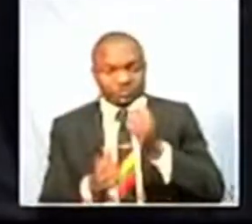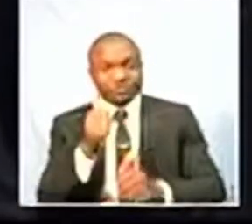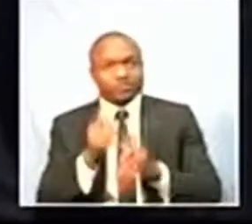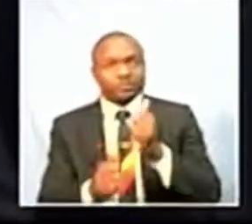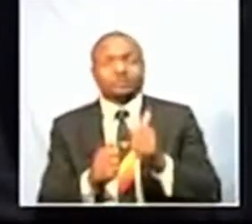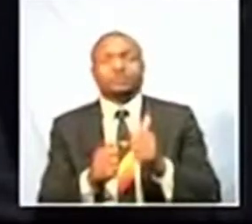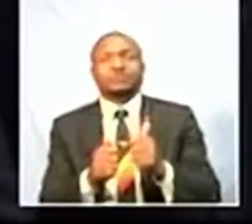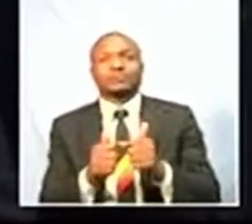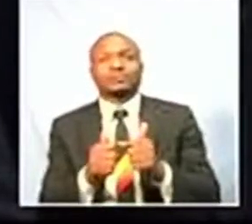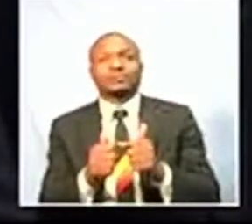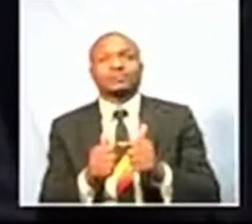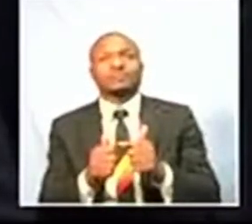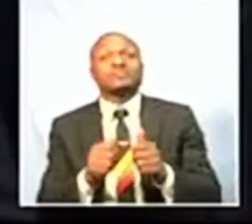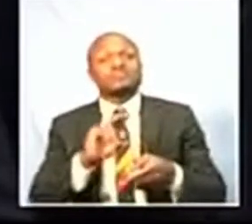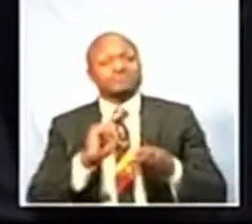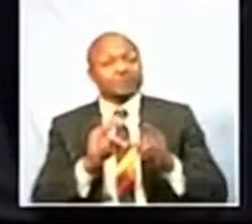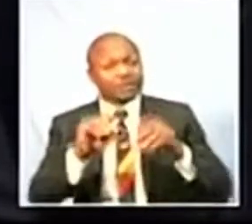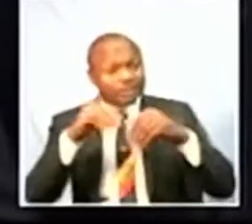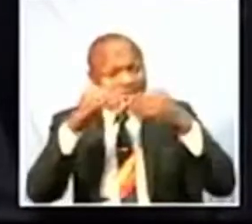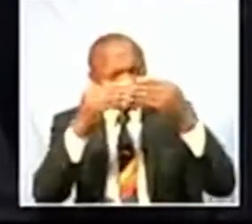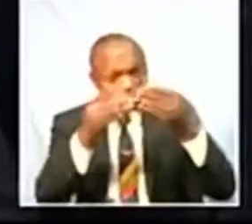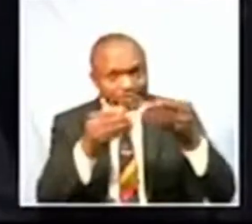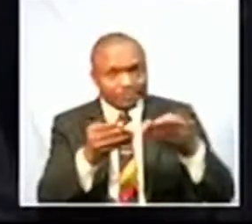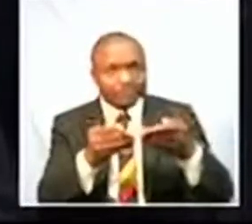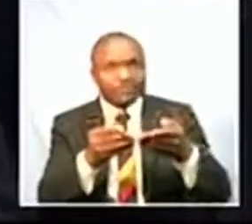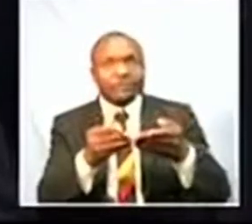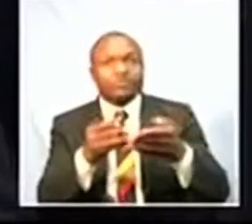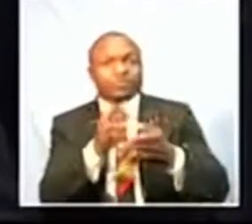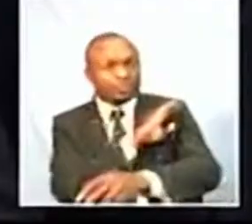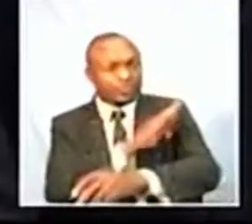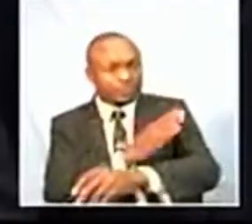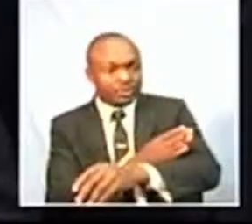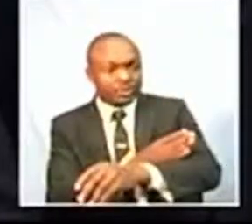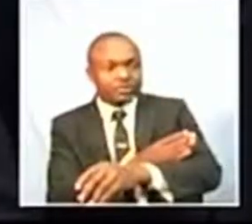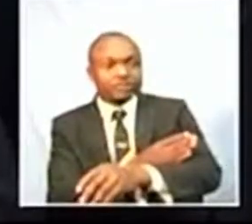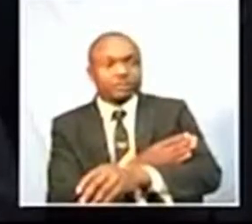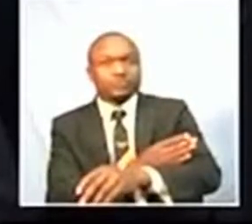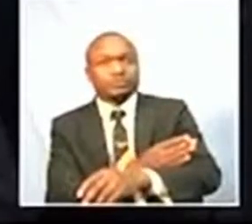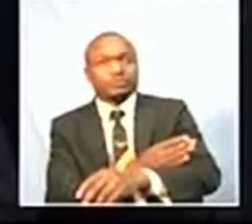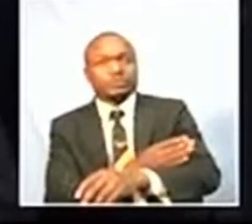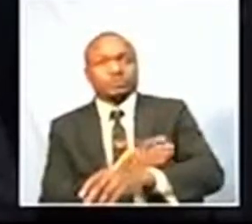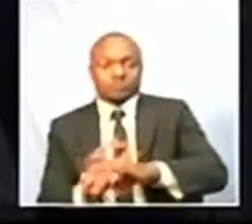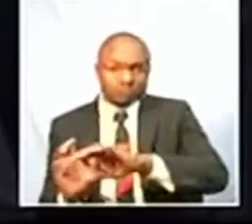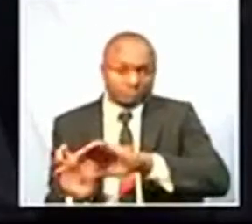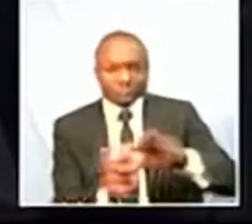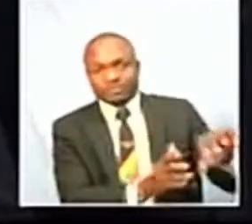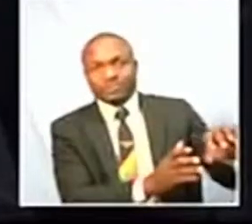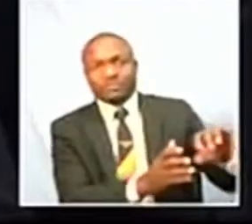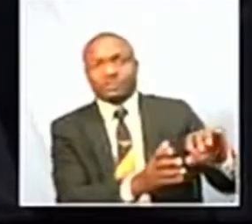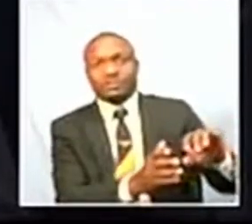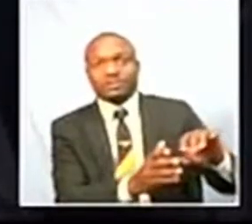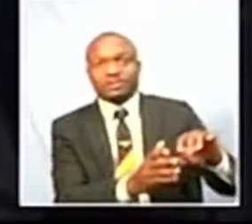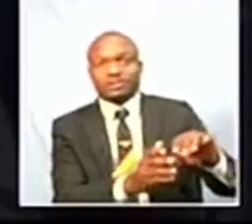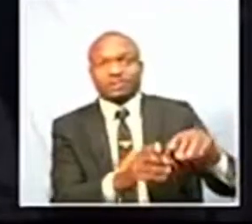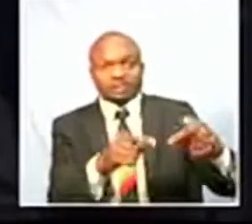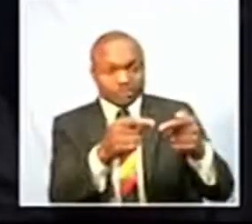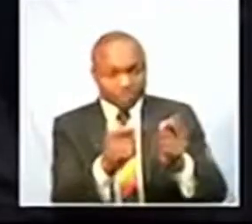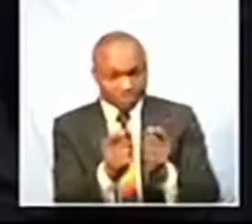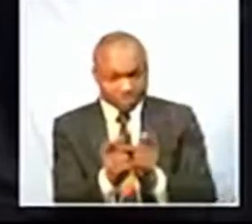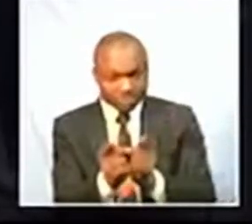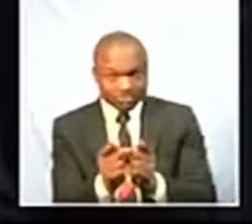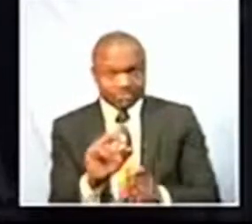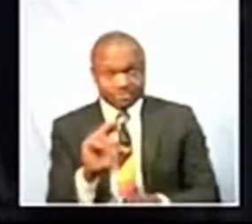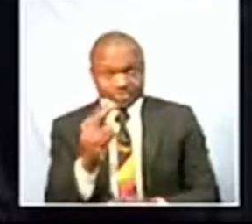expressly gives you authority to disregard the zones? Also,